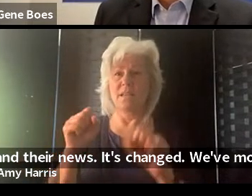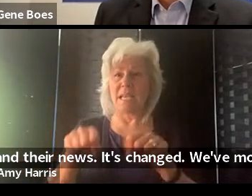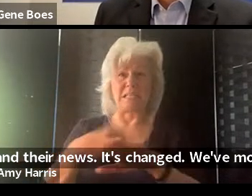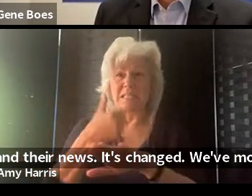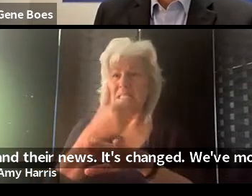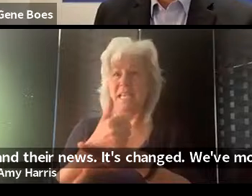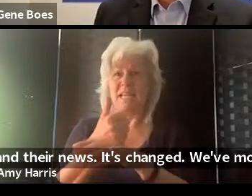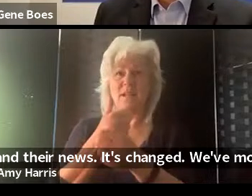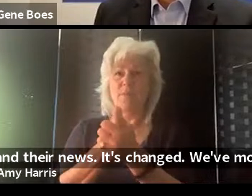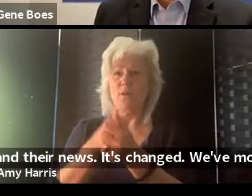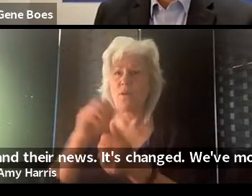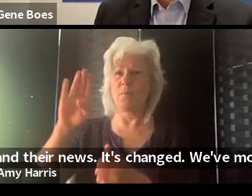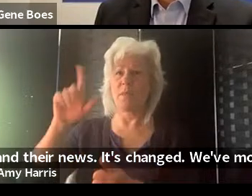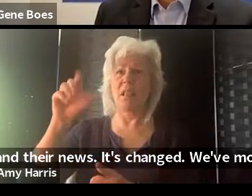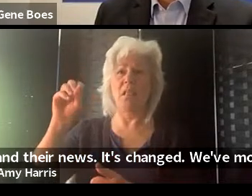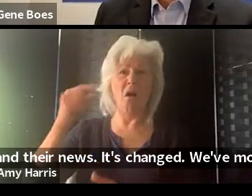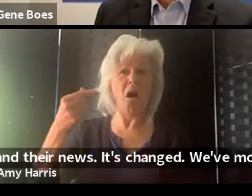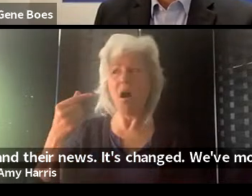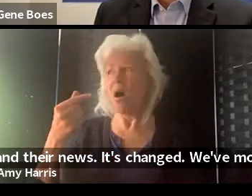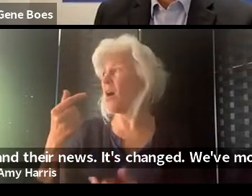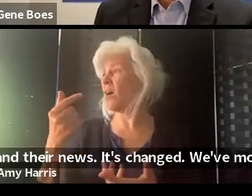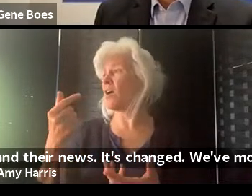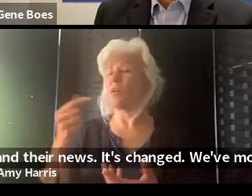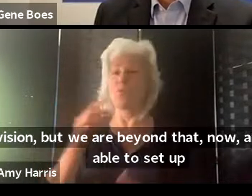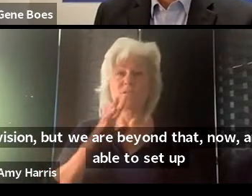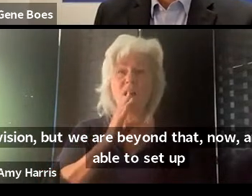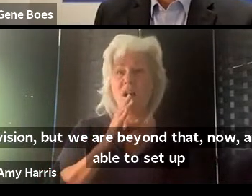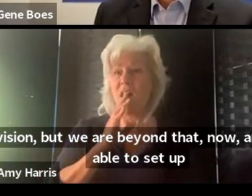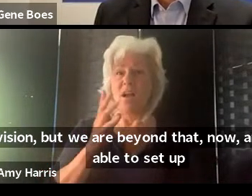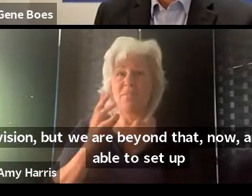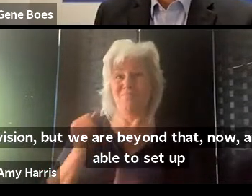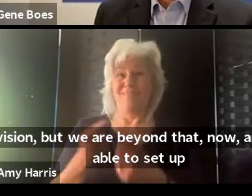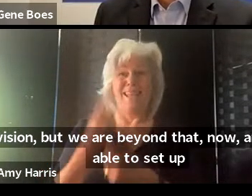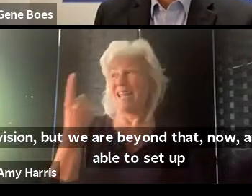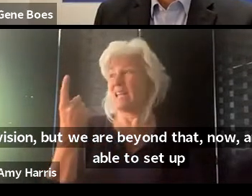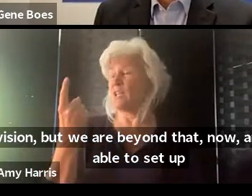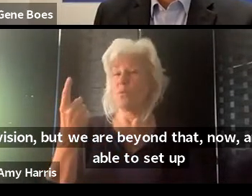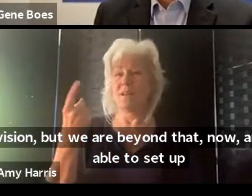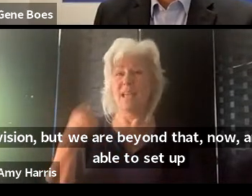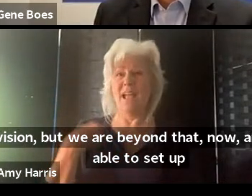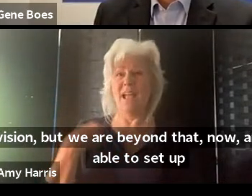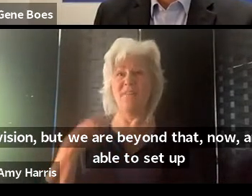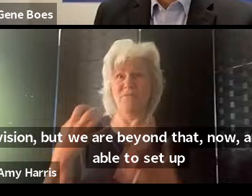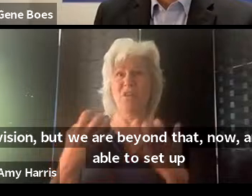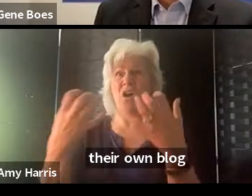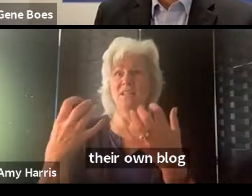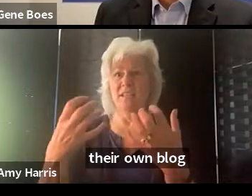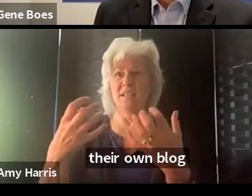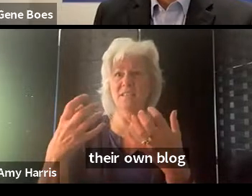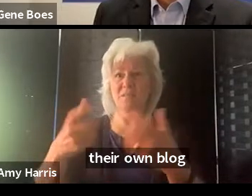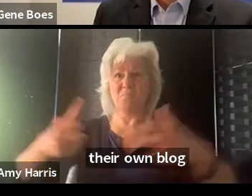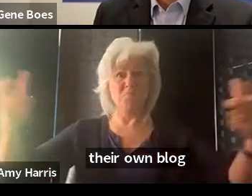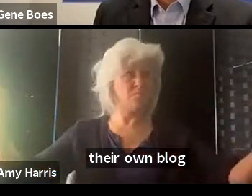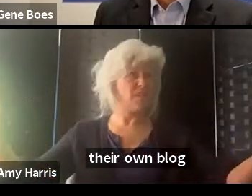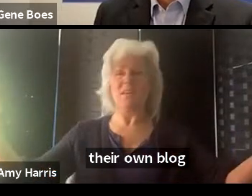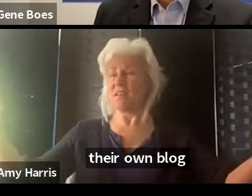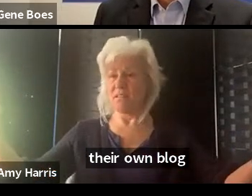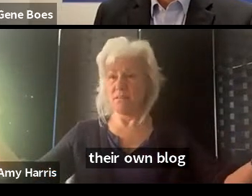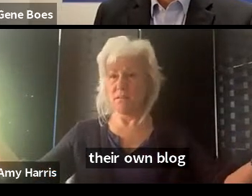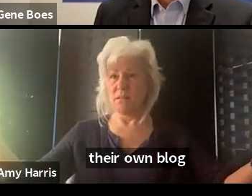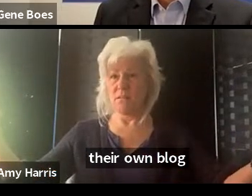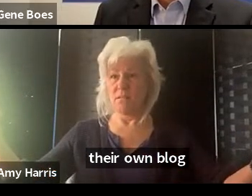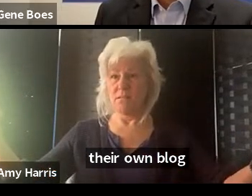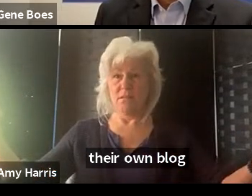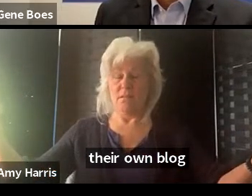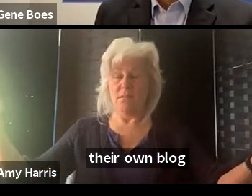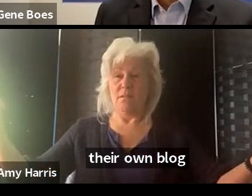own blog and speak out. And some of them have audiences that are larger than